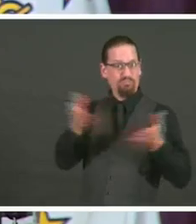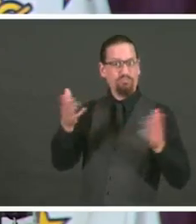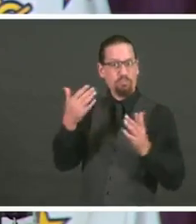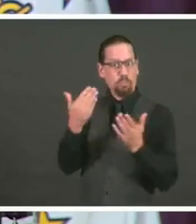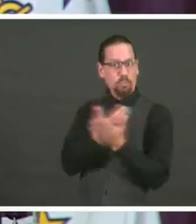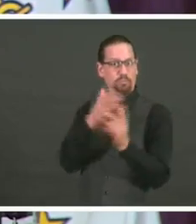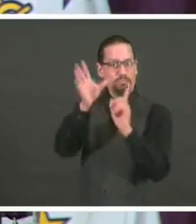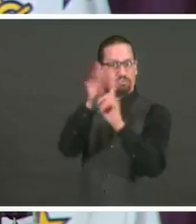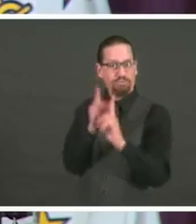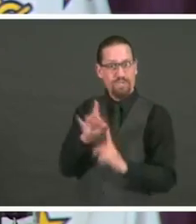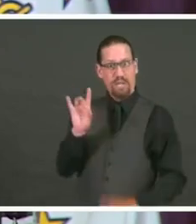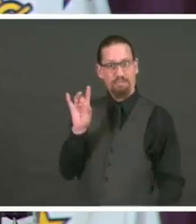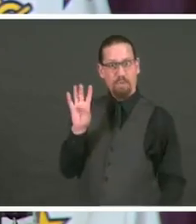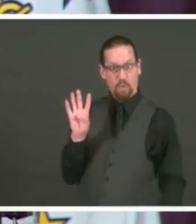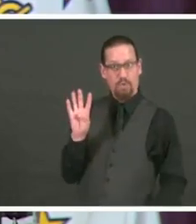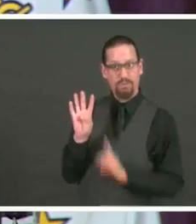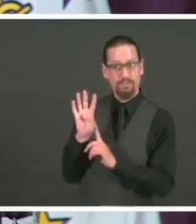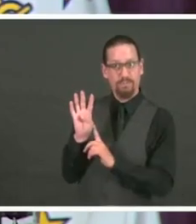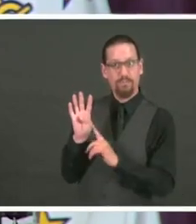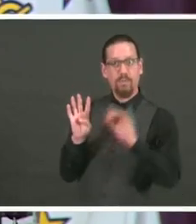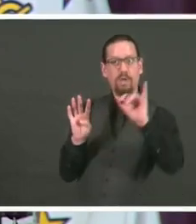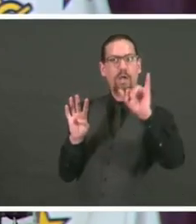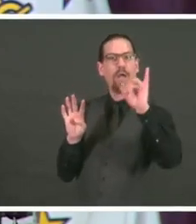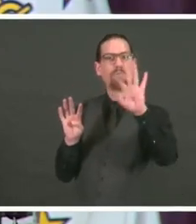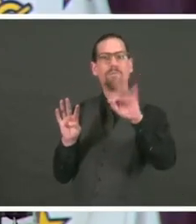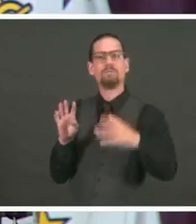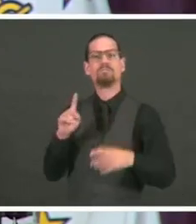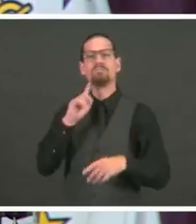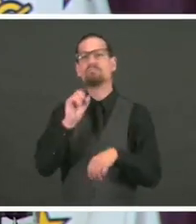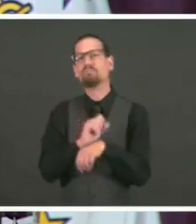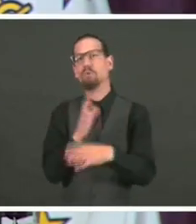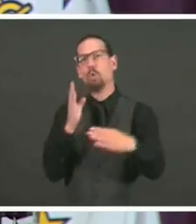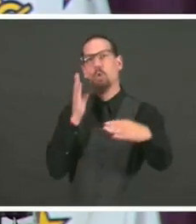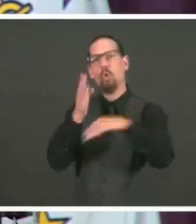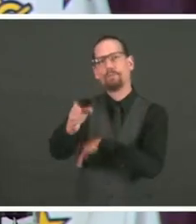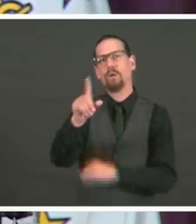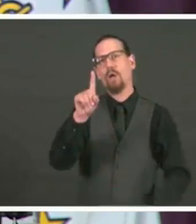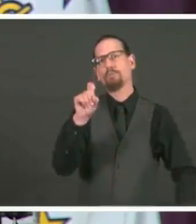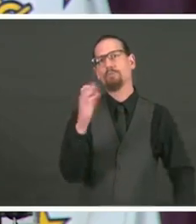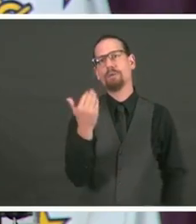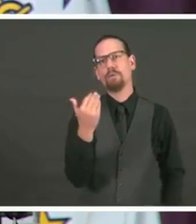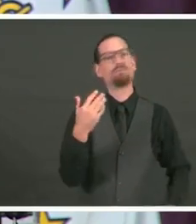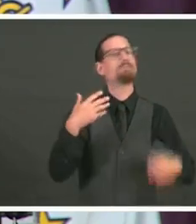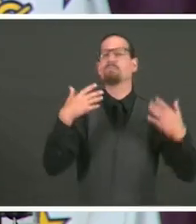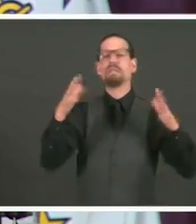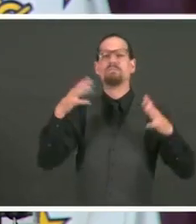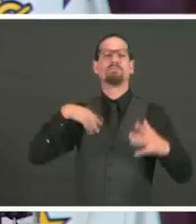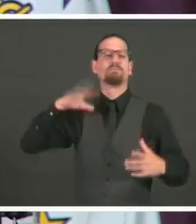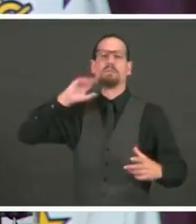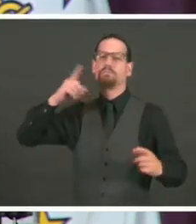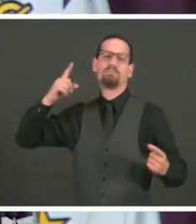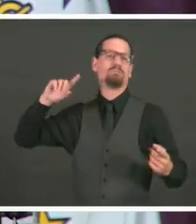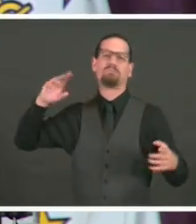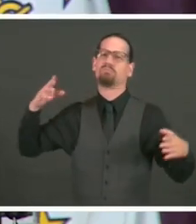choice right now. This is a turning point right now. We need to clamp down ourselves and get more